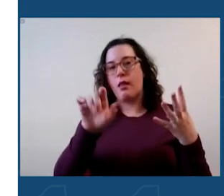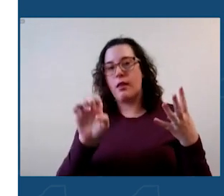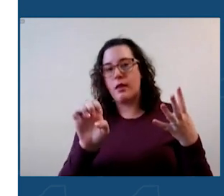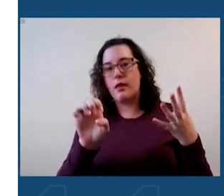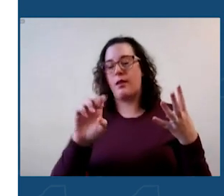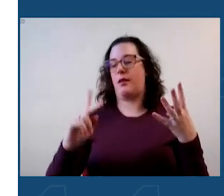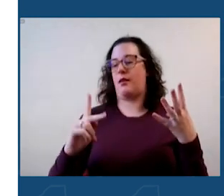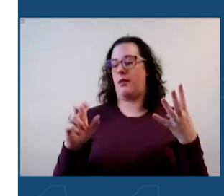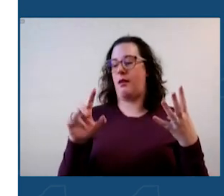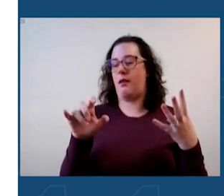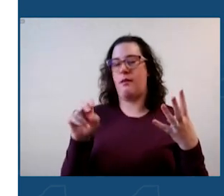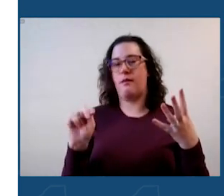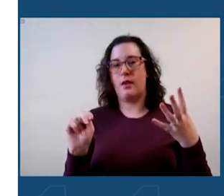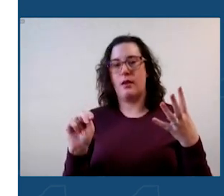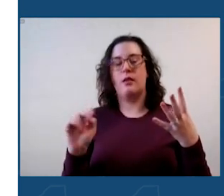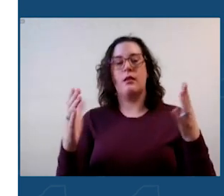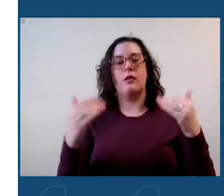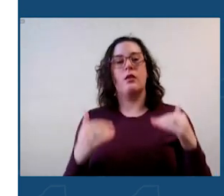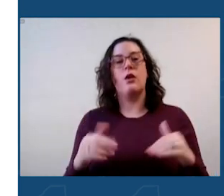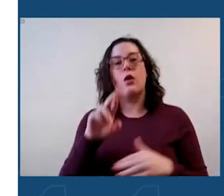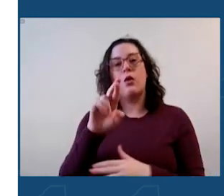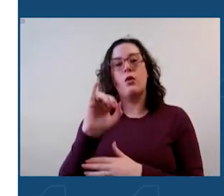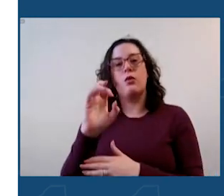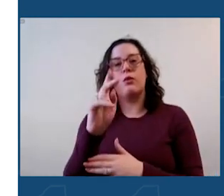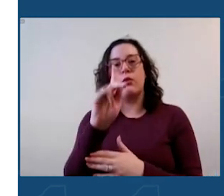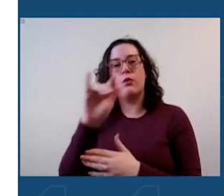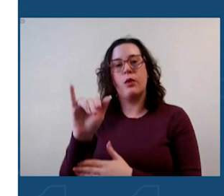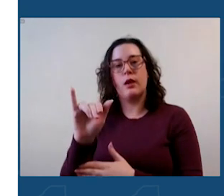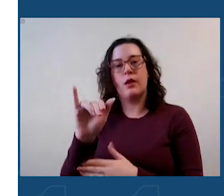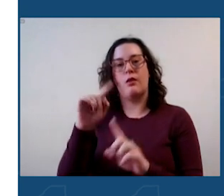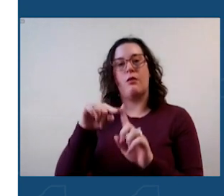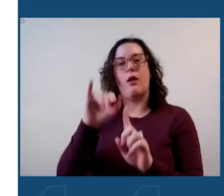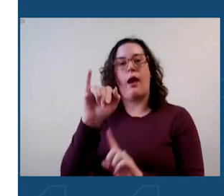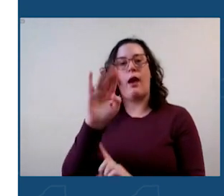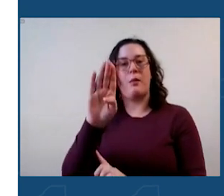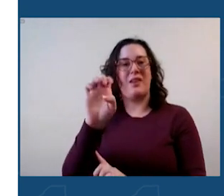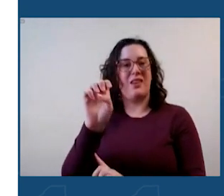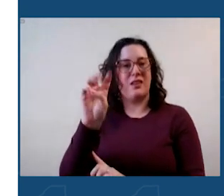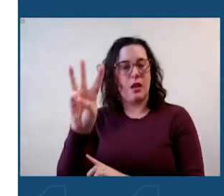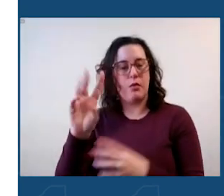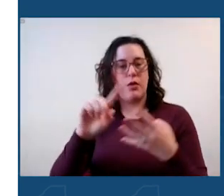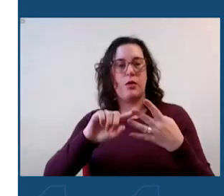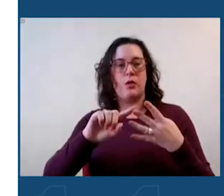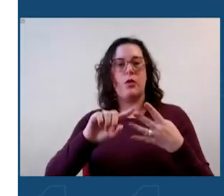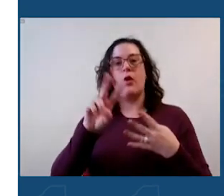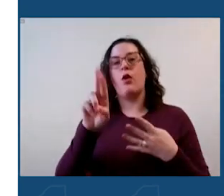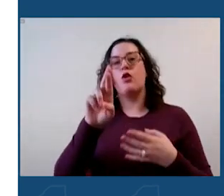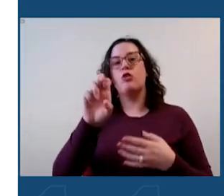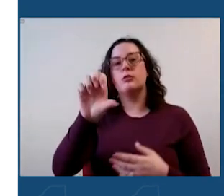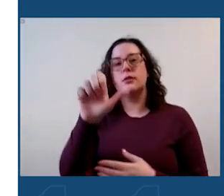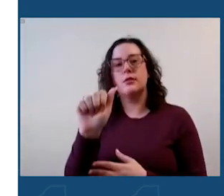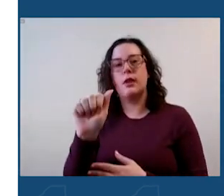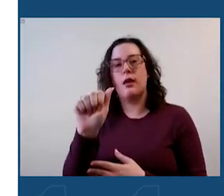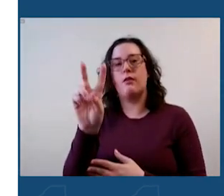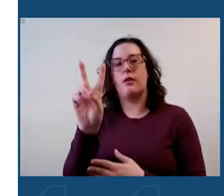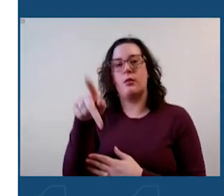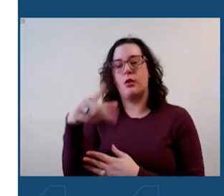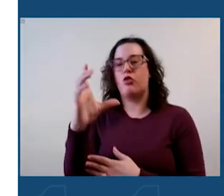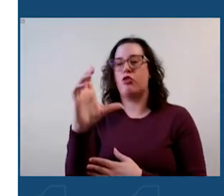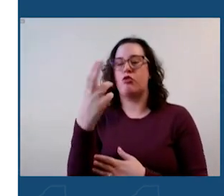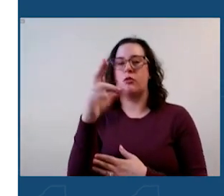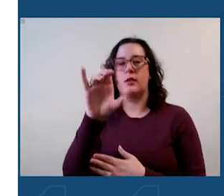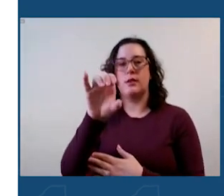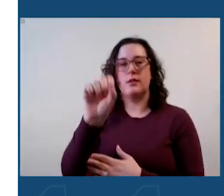general chairman, Ricky Sanchez, the general chairman of IBEW, the URSA vice president, Chris Darpa, and